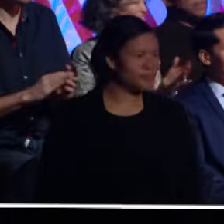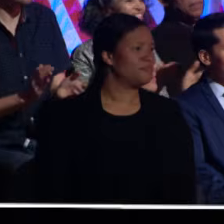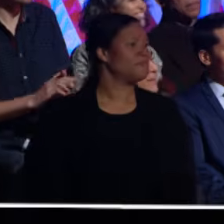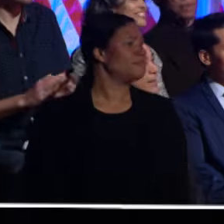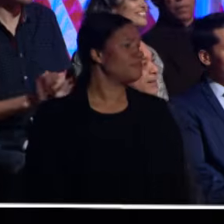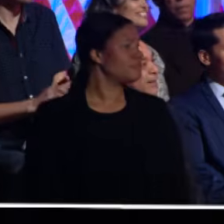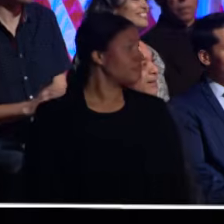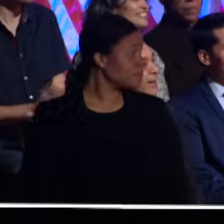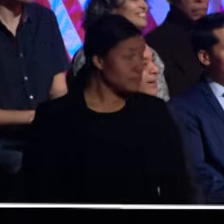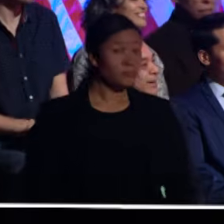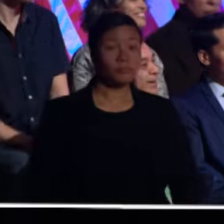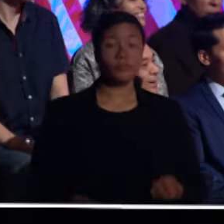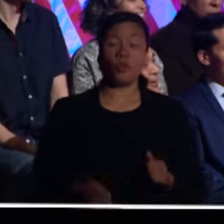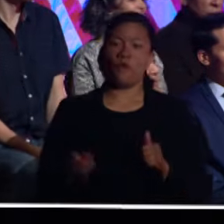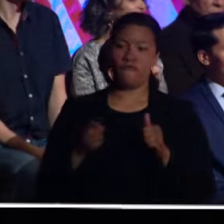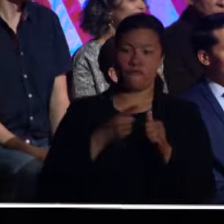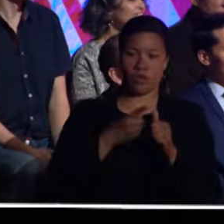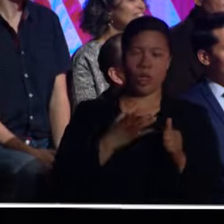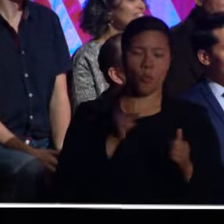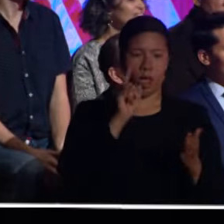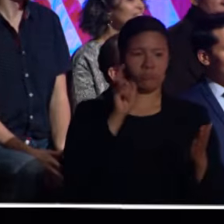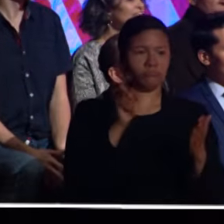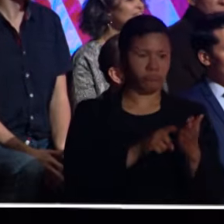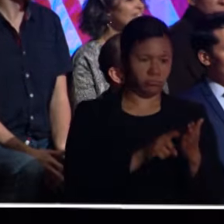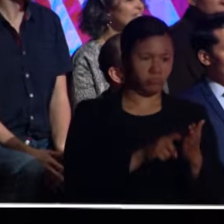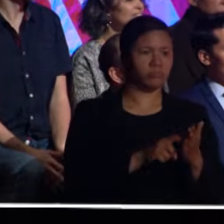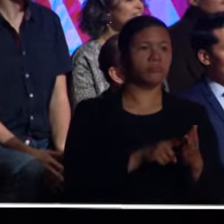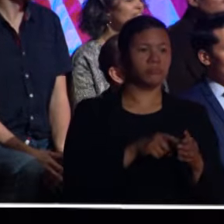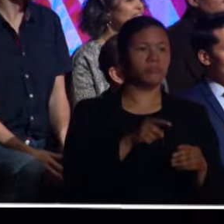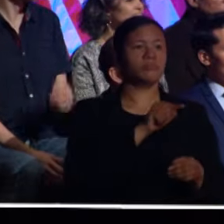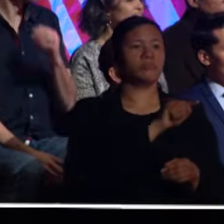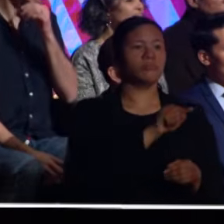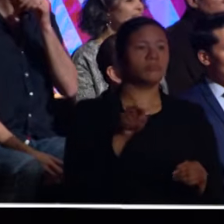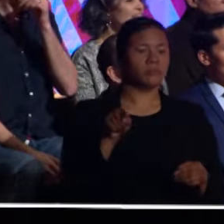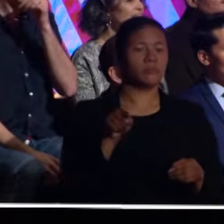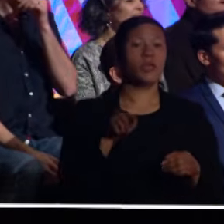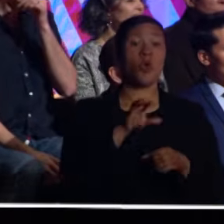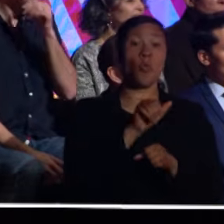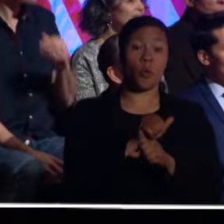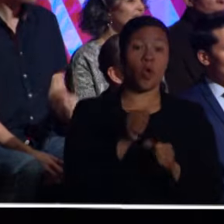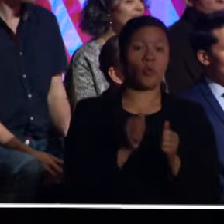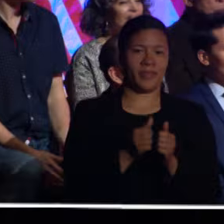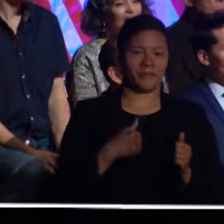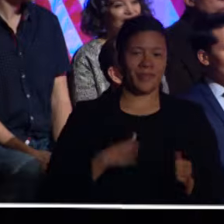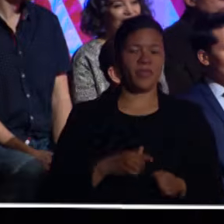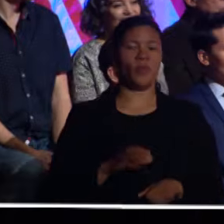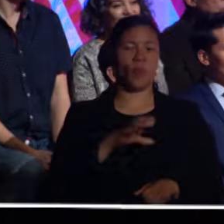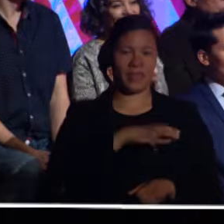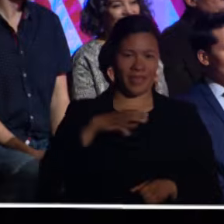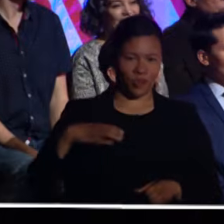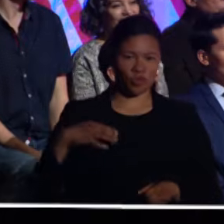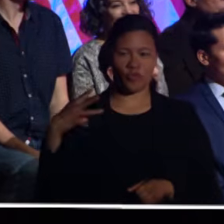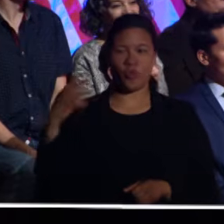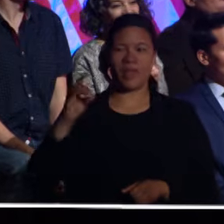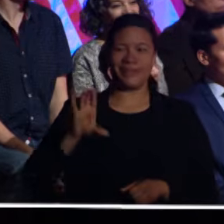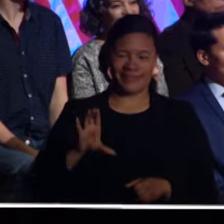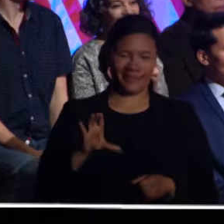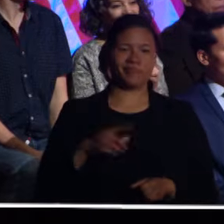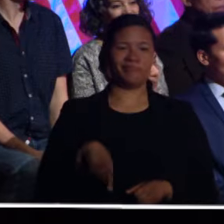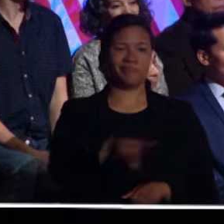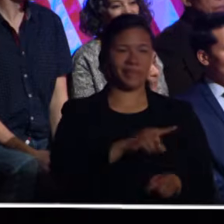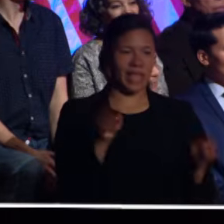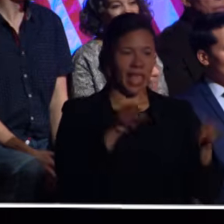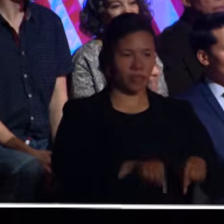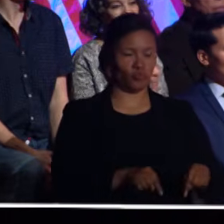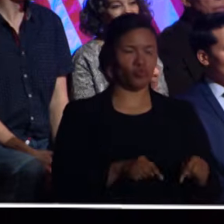And I want to start by recognizing my colleagues on the Council of the District of Columbia who are here tonight.